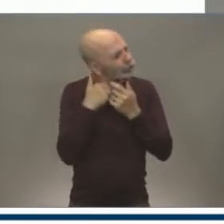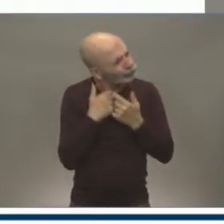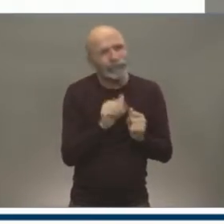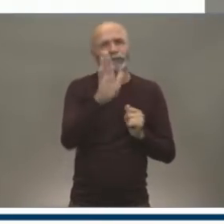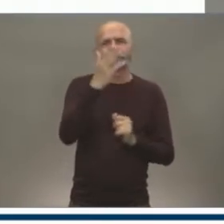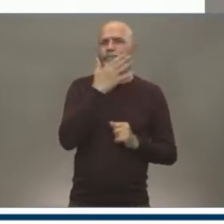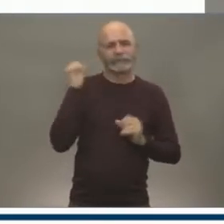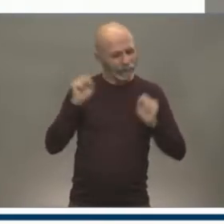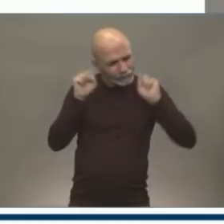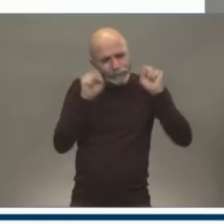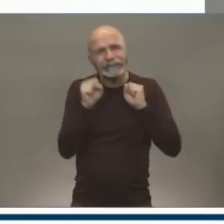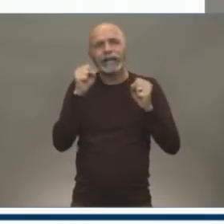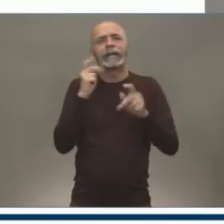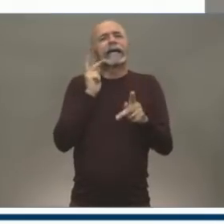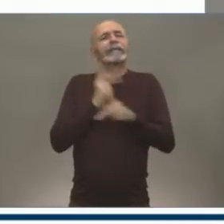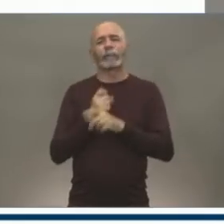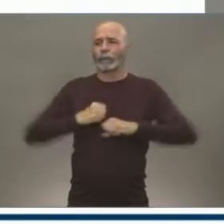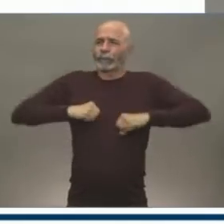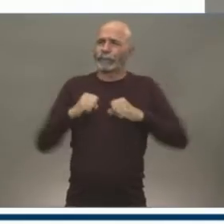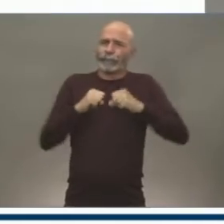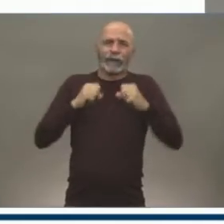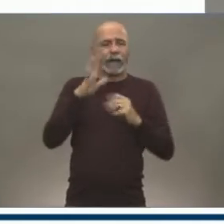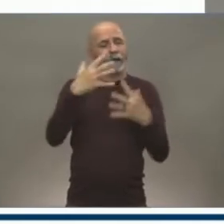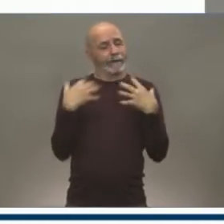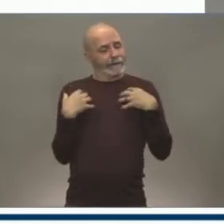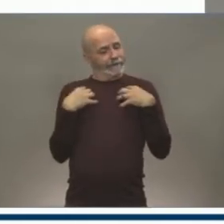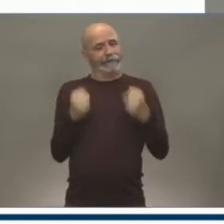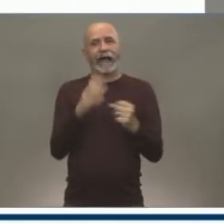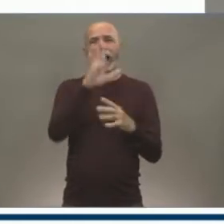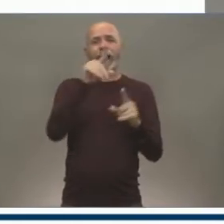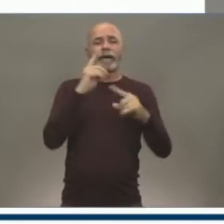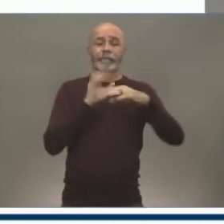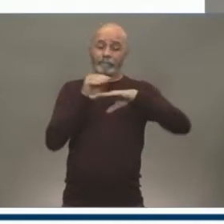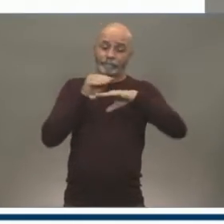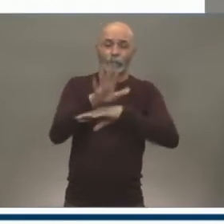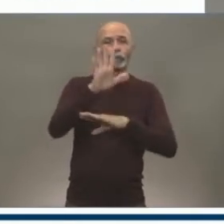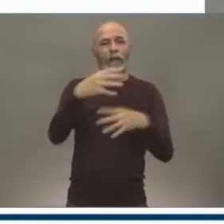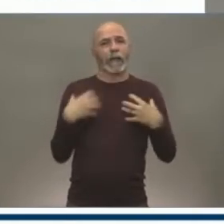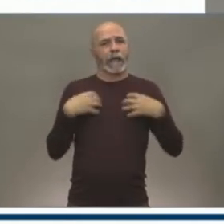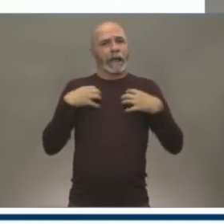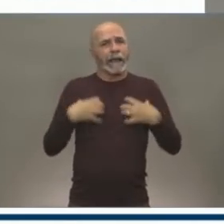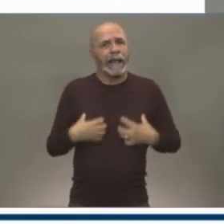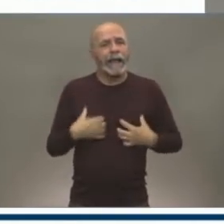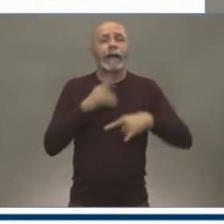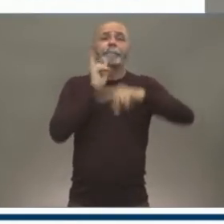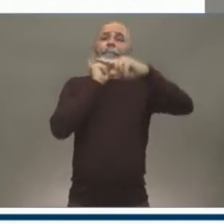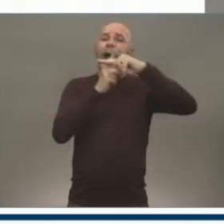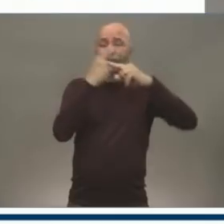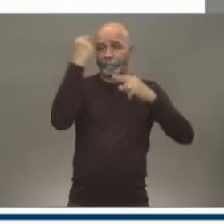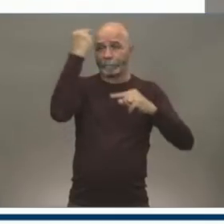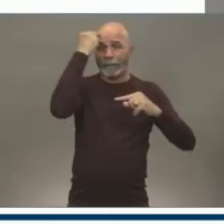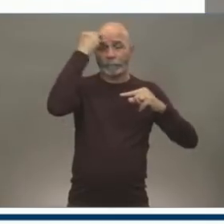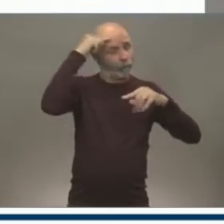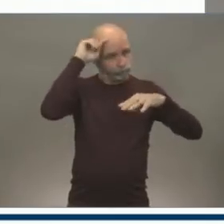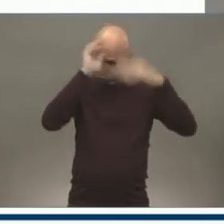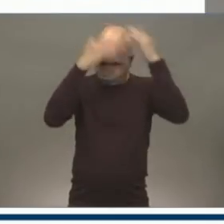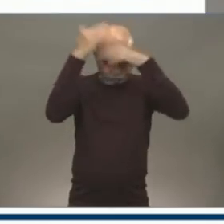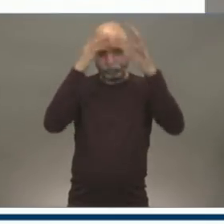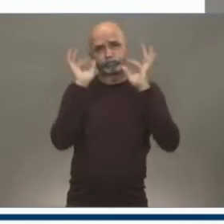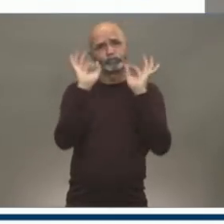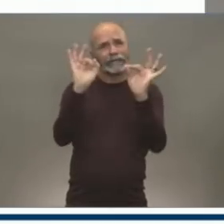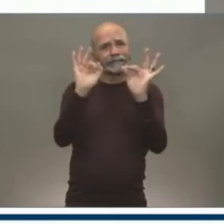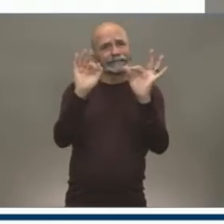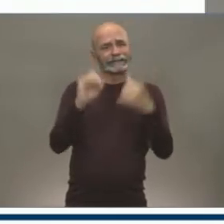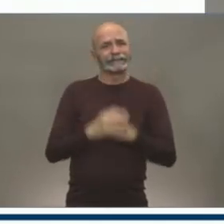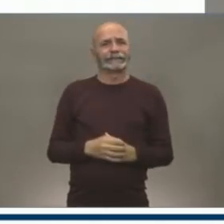These will impact your physical health, but we also know all these things are good for your mental health. And certainly COVID and these public health